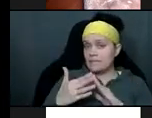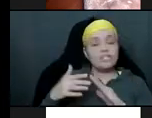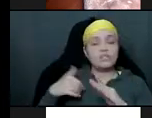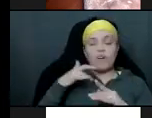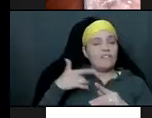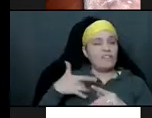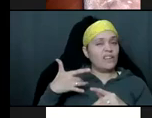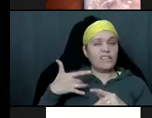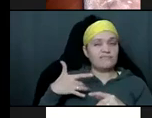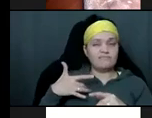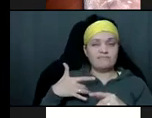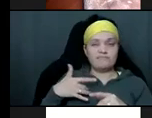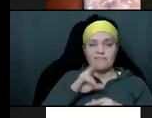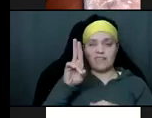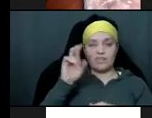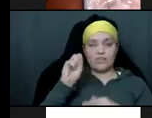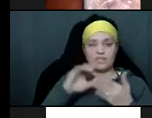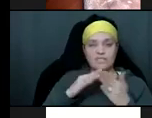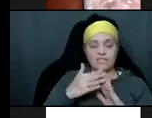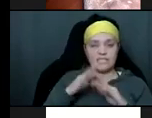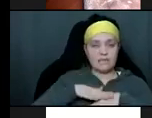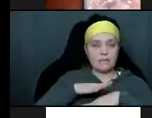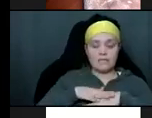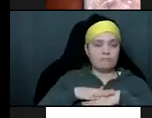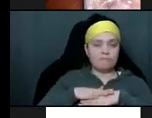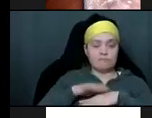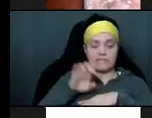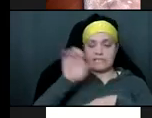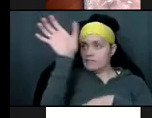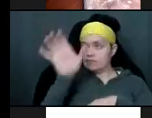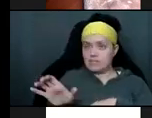like any US cities, at least on the eastern